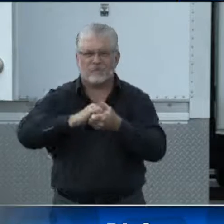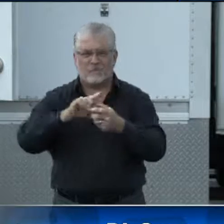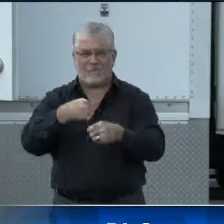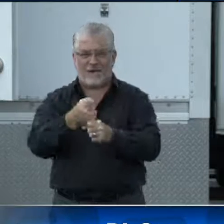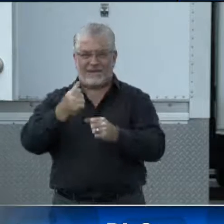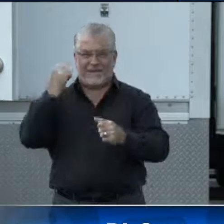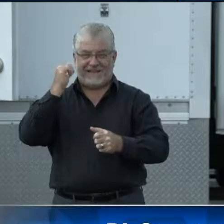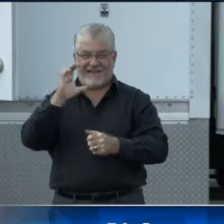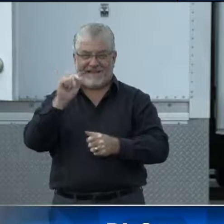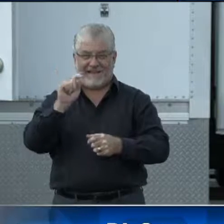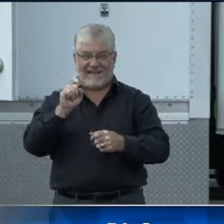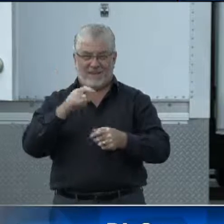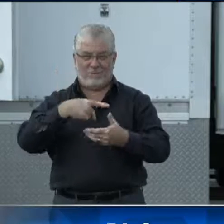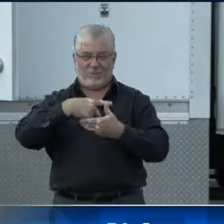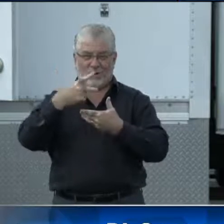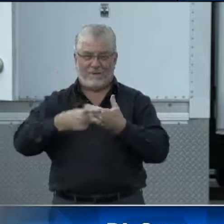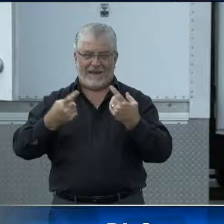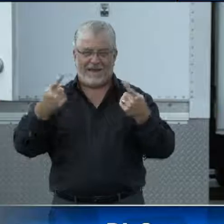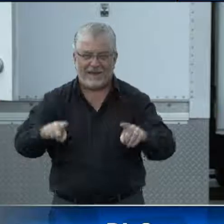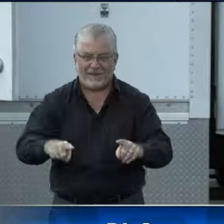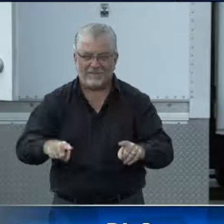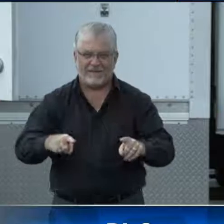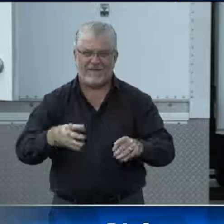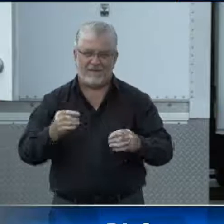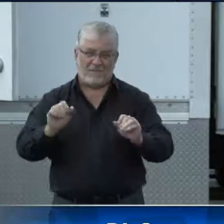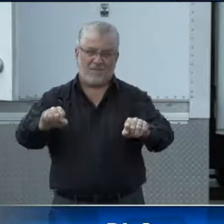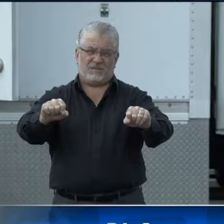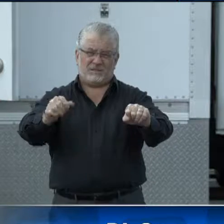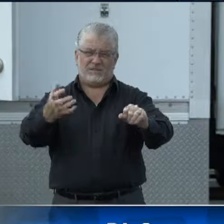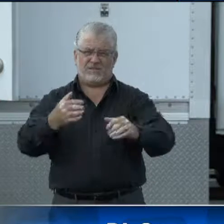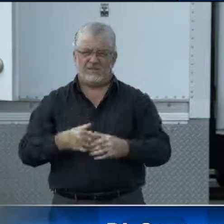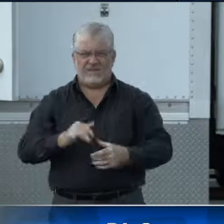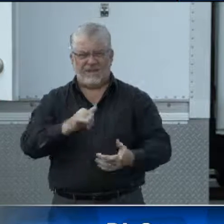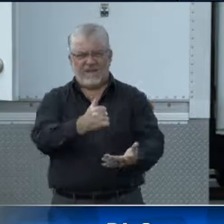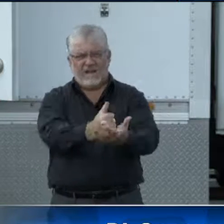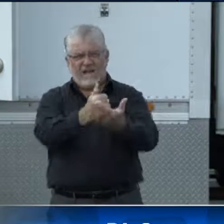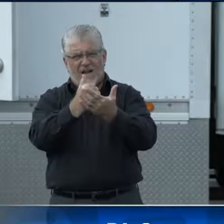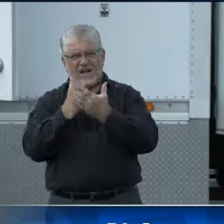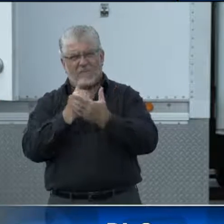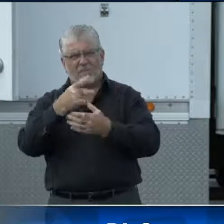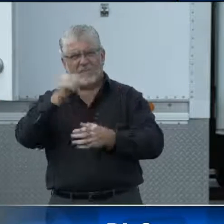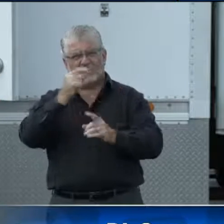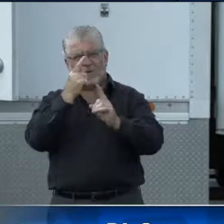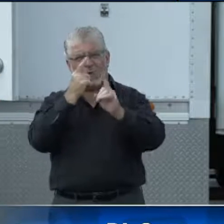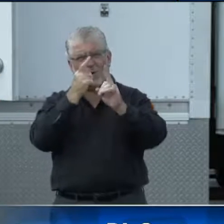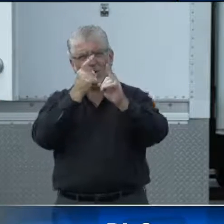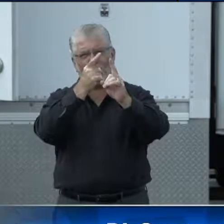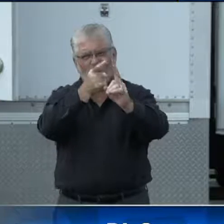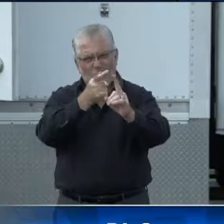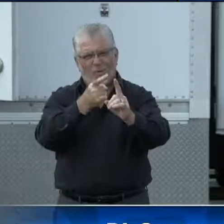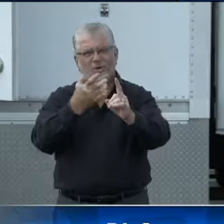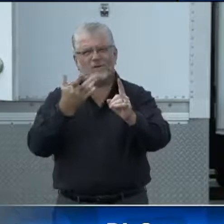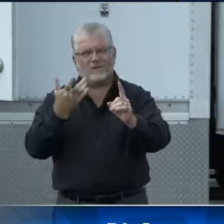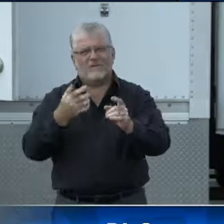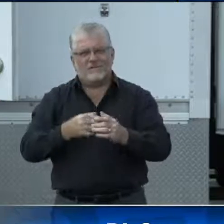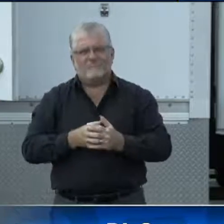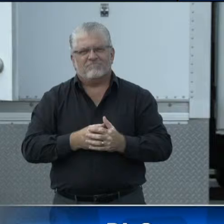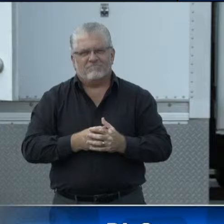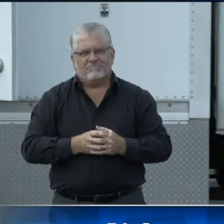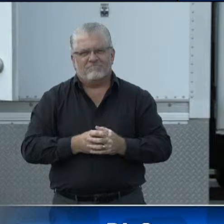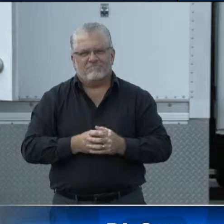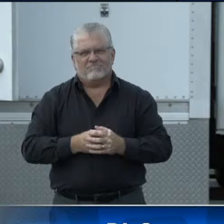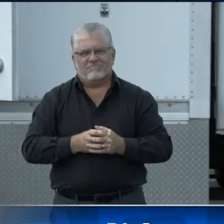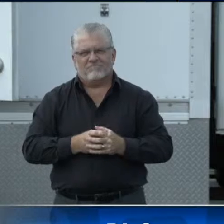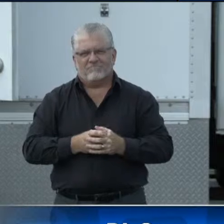possible. You are helping Pennsylvania reach its goal of providing COVID-19 testing and education